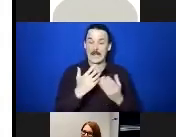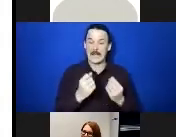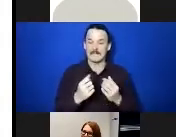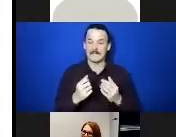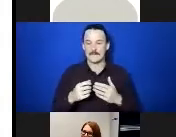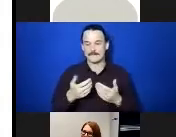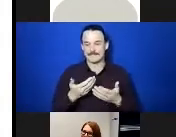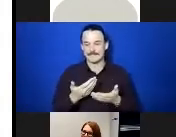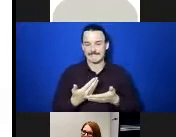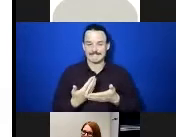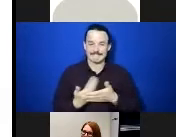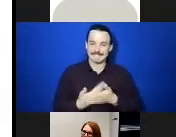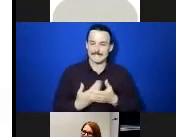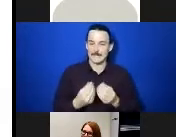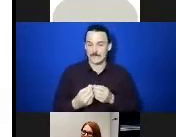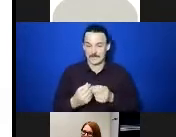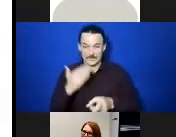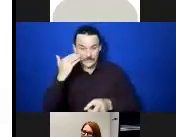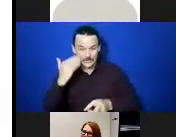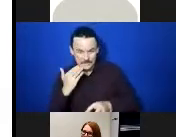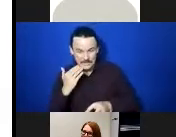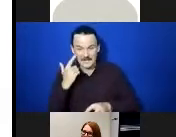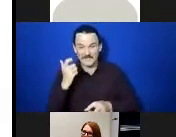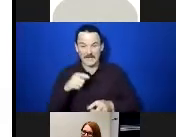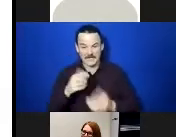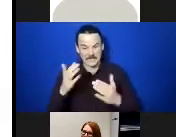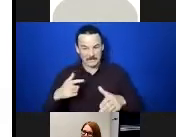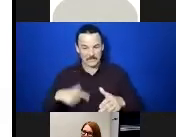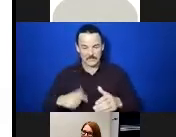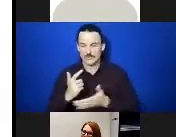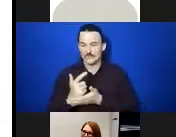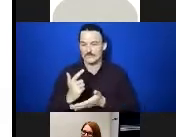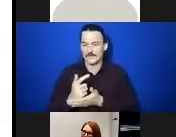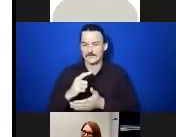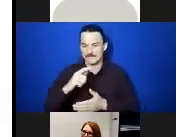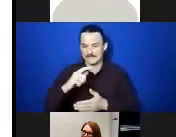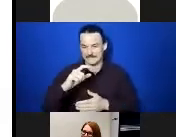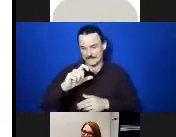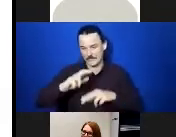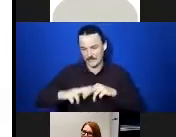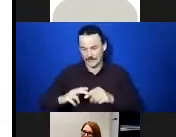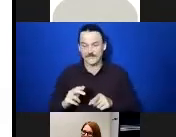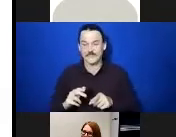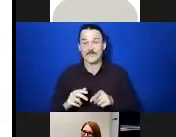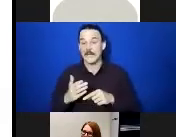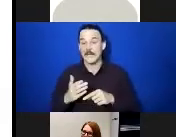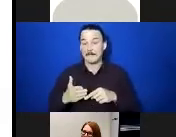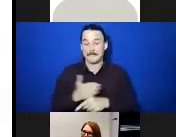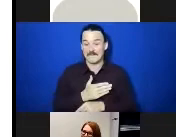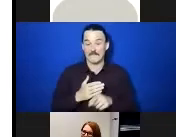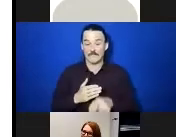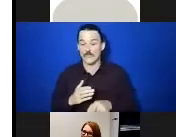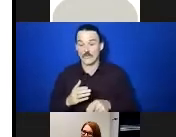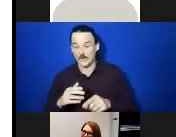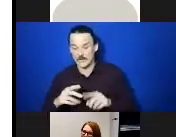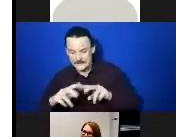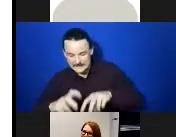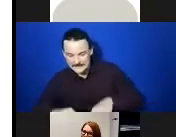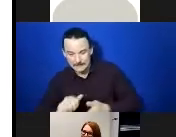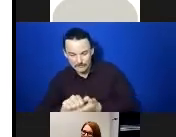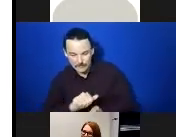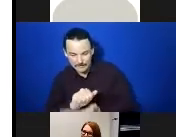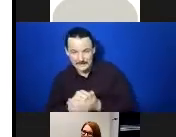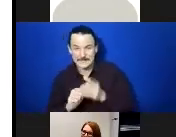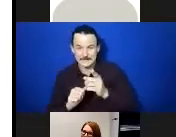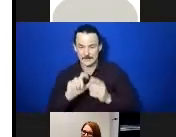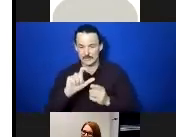any investigations could occur, Cream fled to America. He argued that her pregnancy was the result of an